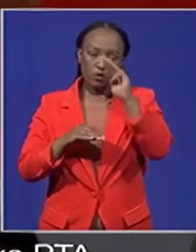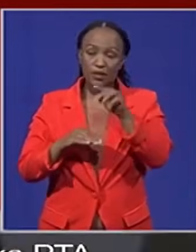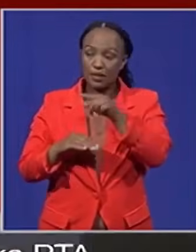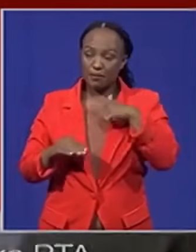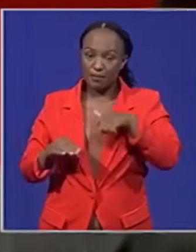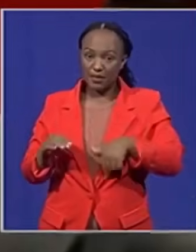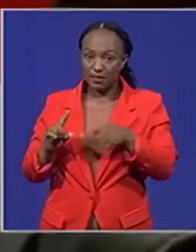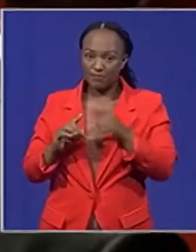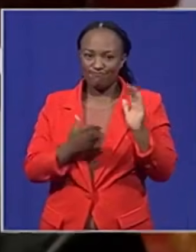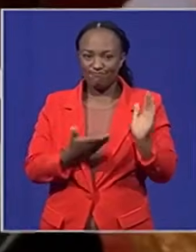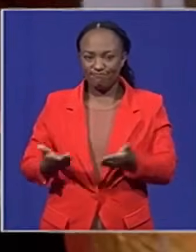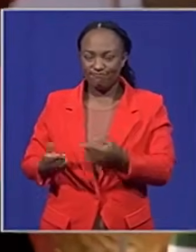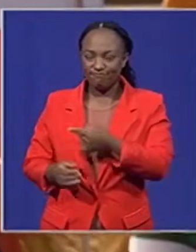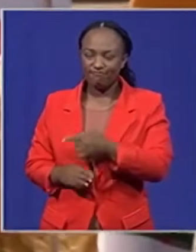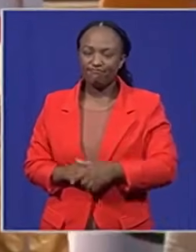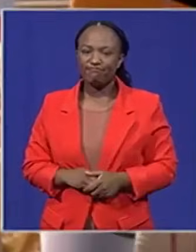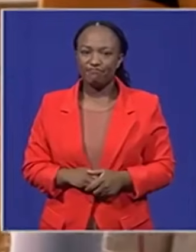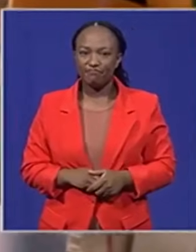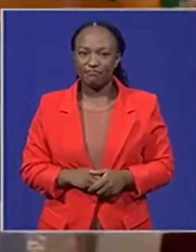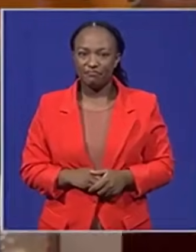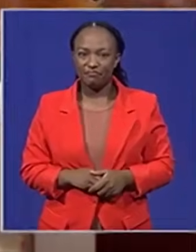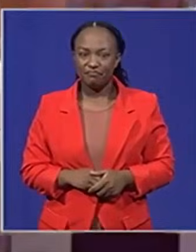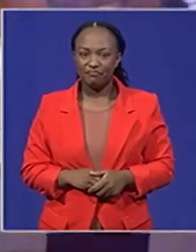mopresidente Cyril Ramaphosa.